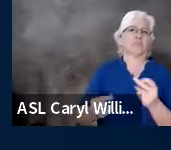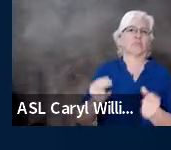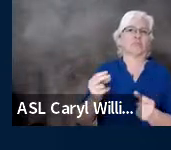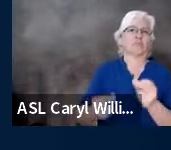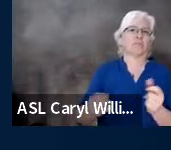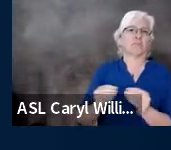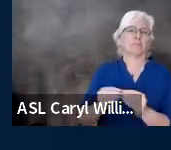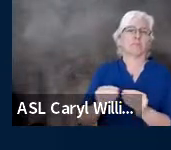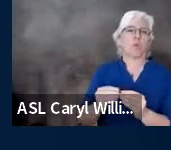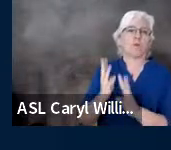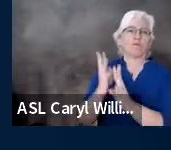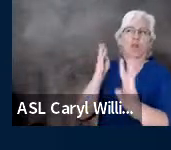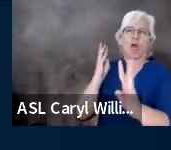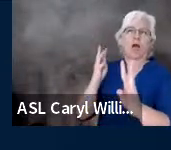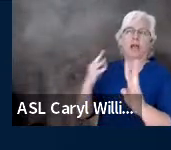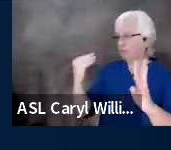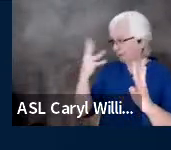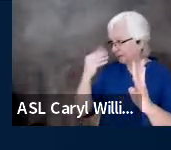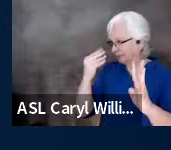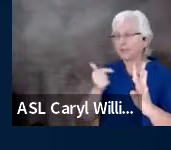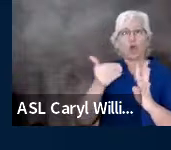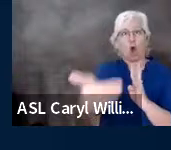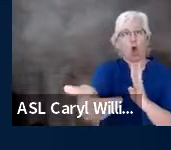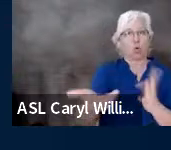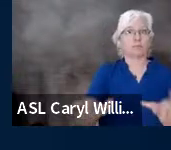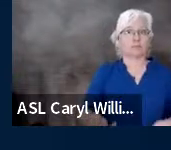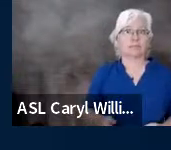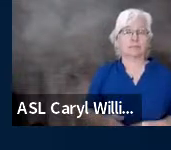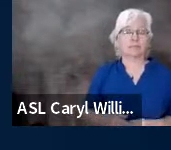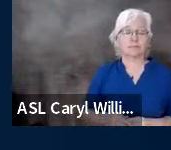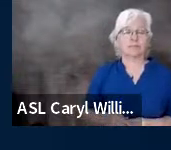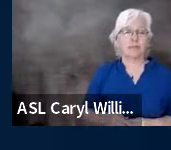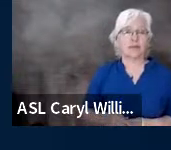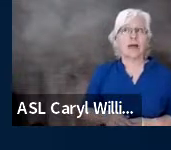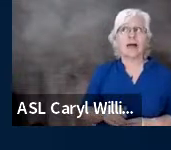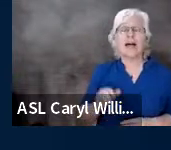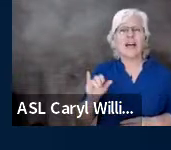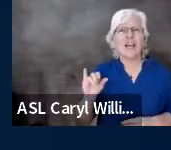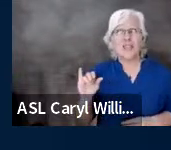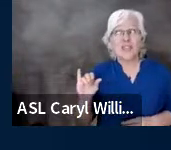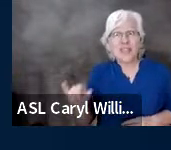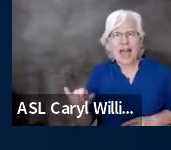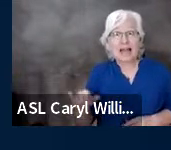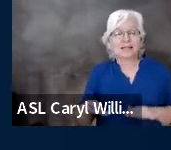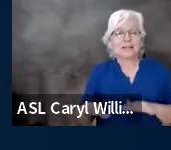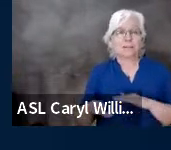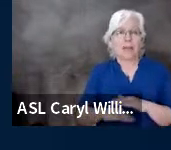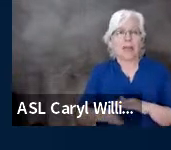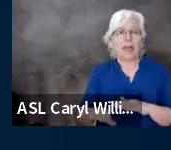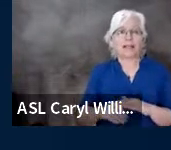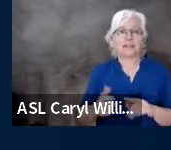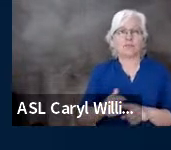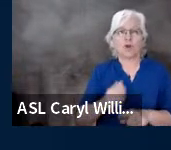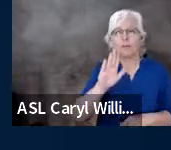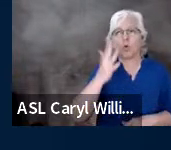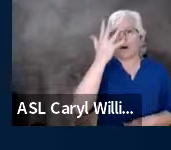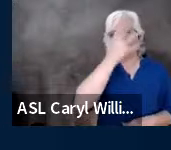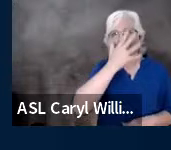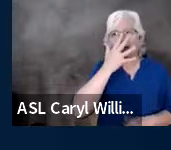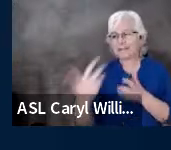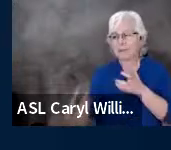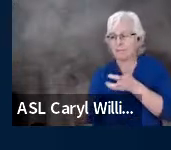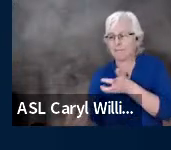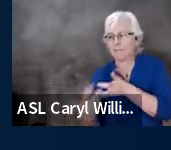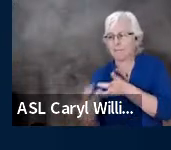a line at the airport. And that's all based on your face matching up